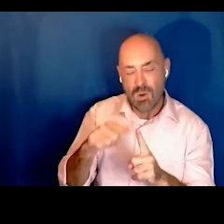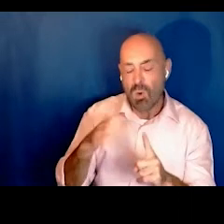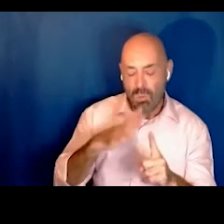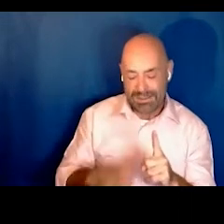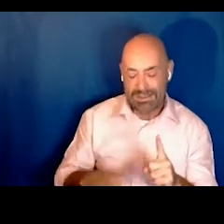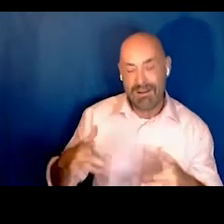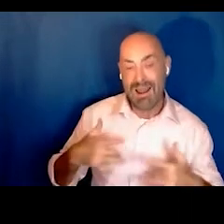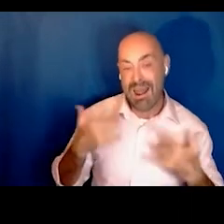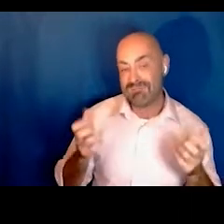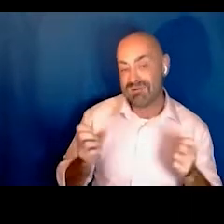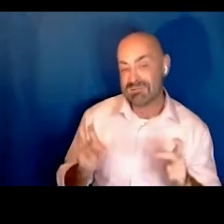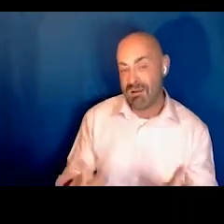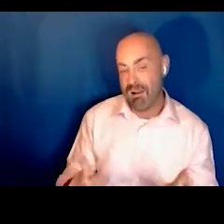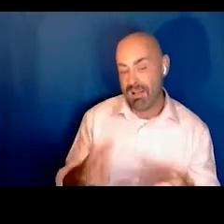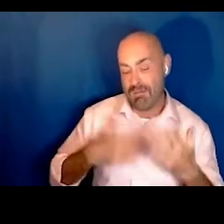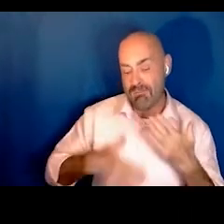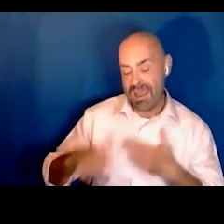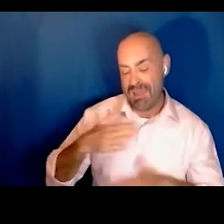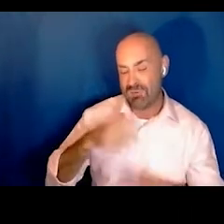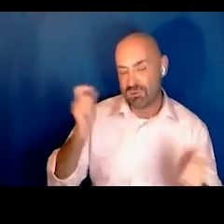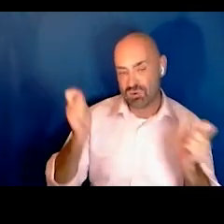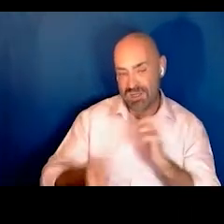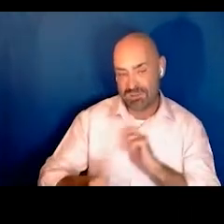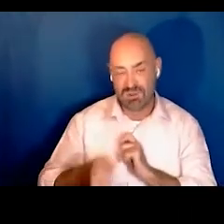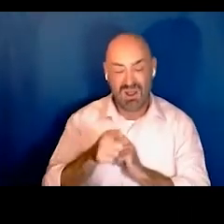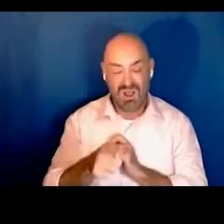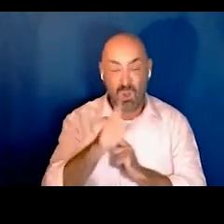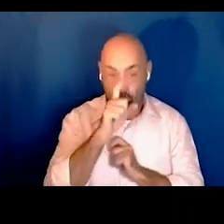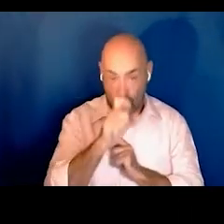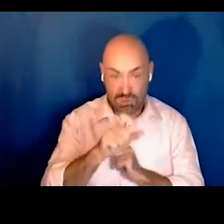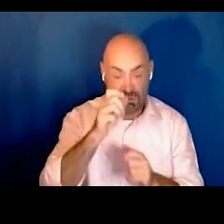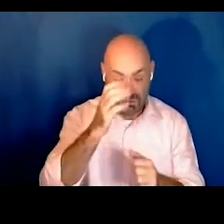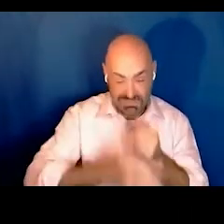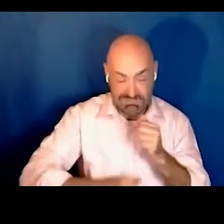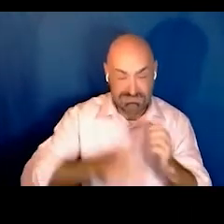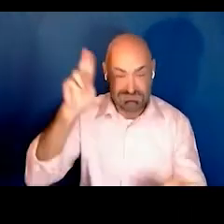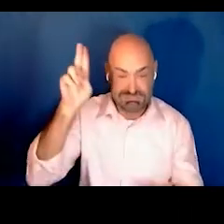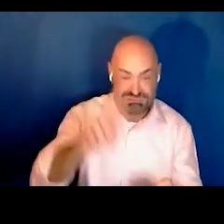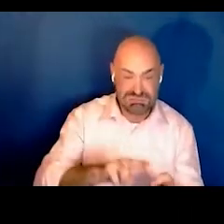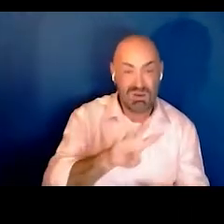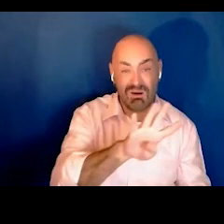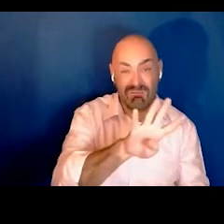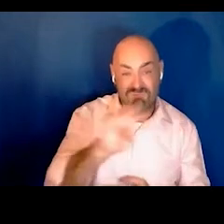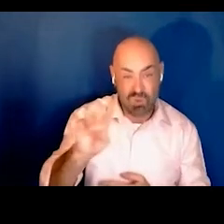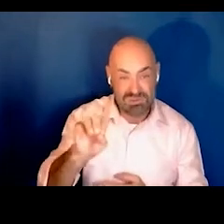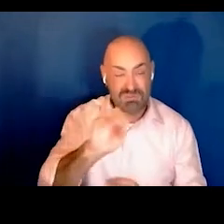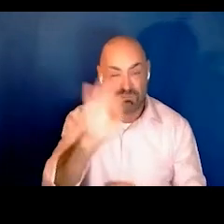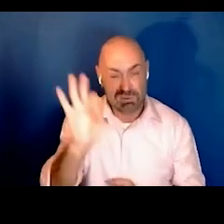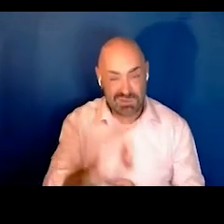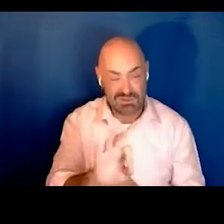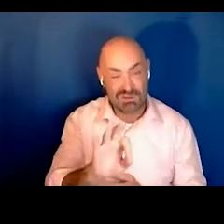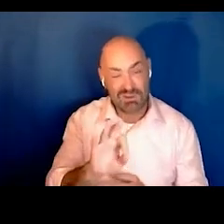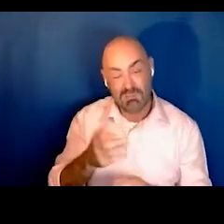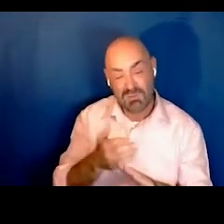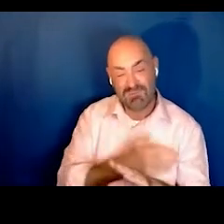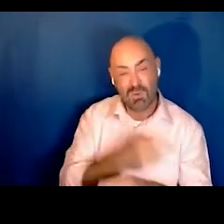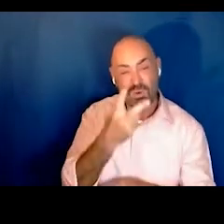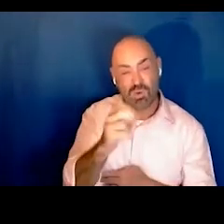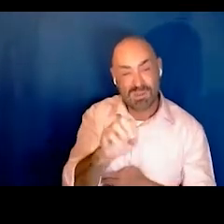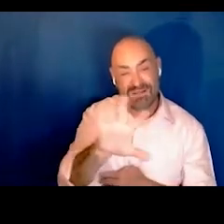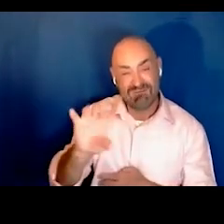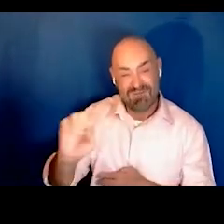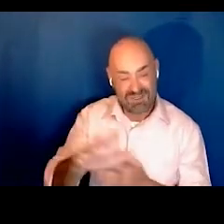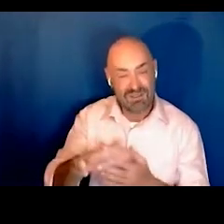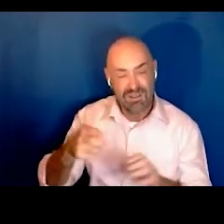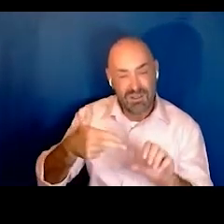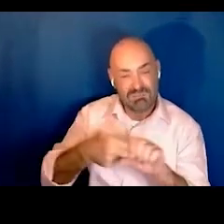behavior changes. And this could cut 40 to 70% of greenhouse gas emissions by 2050. What we know is vital for